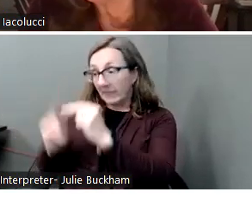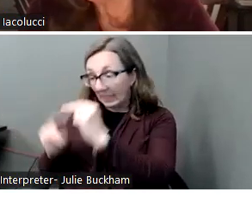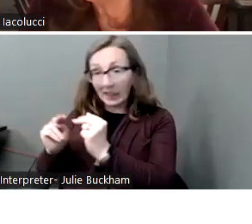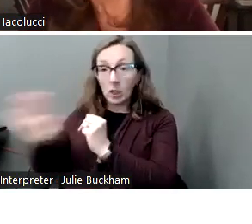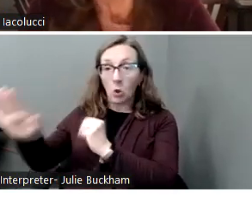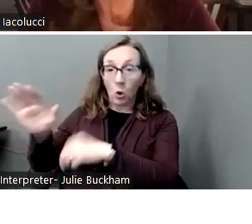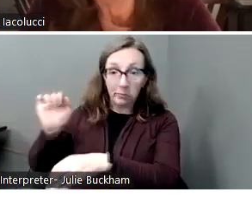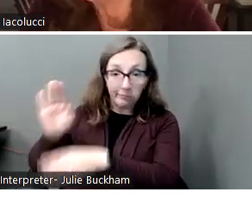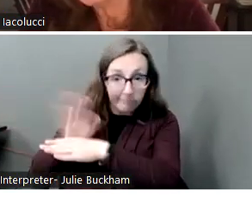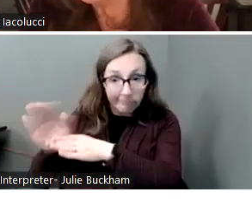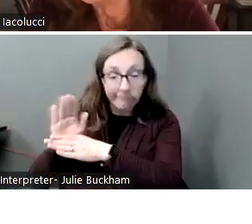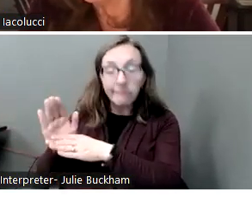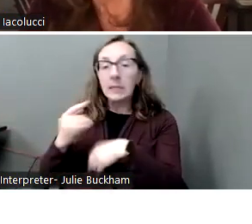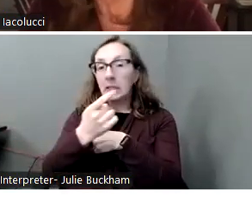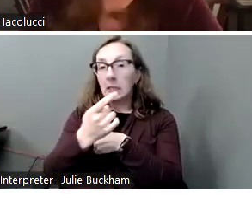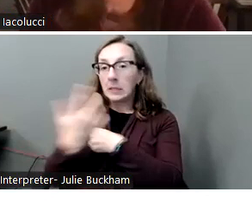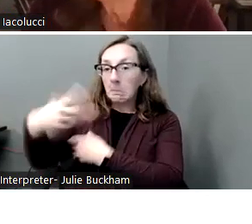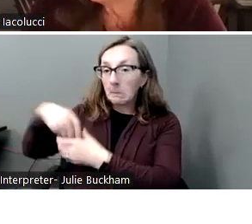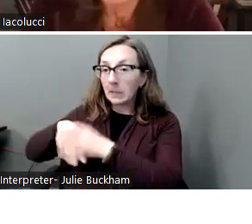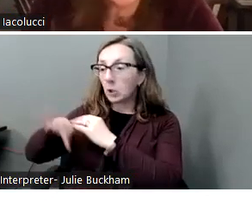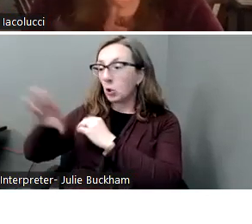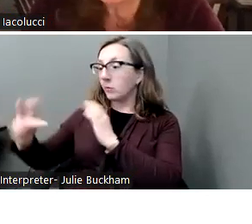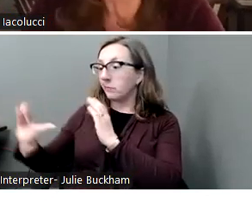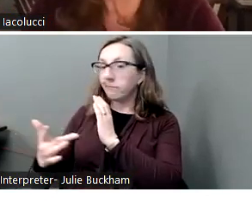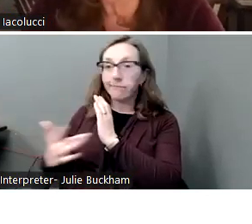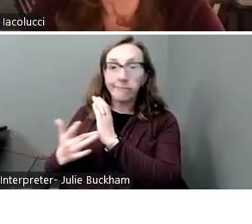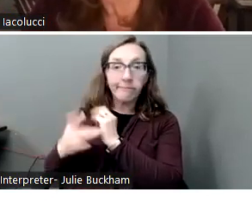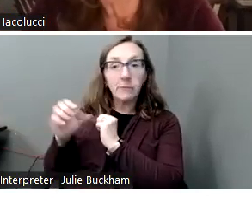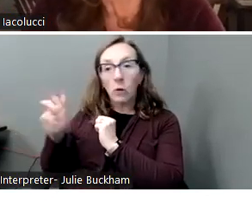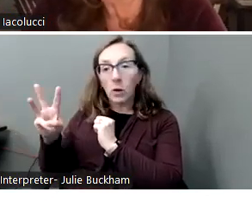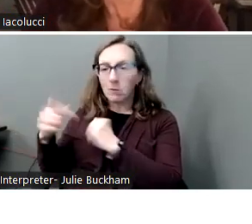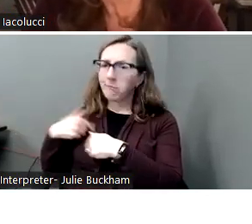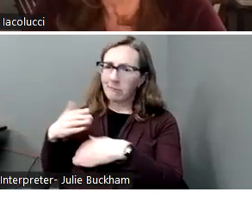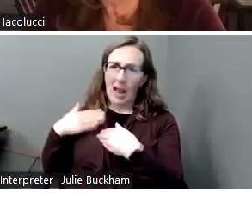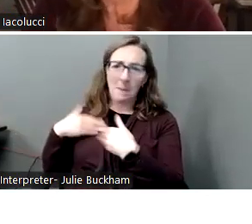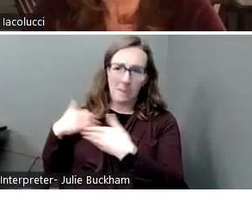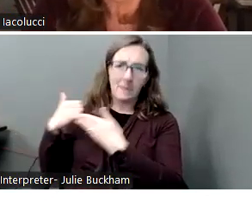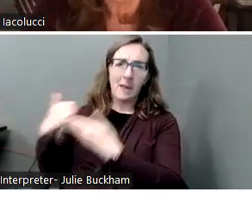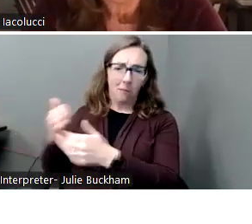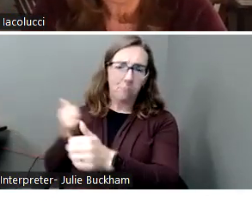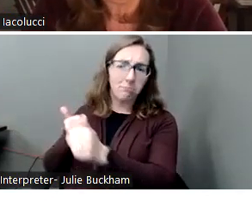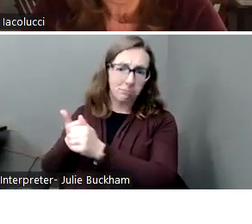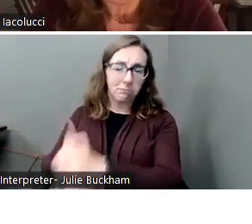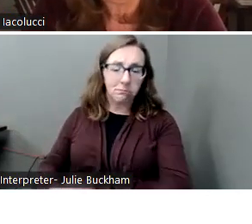try to get this built into your IT or whatever, we'd be very happy to work with that and to get it updated.